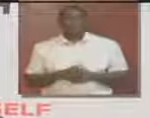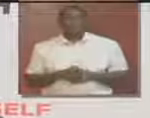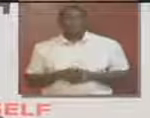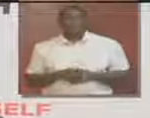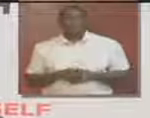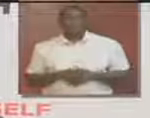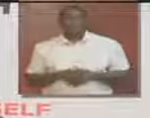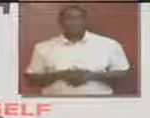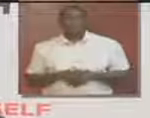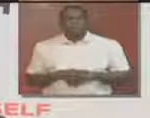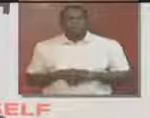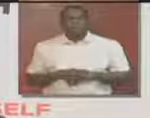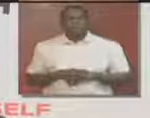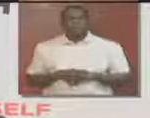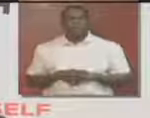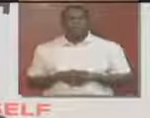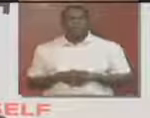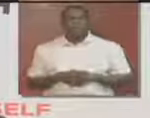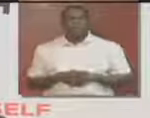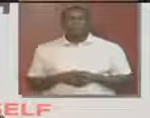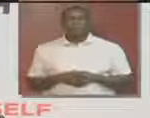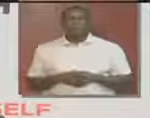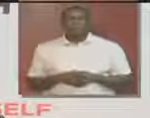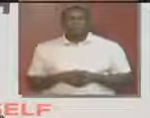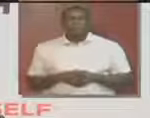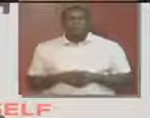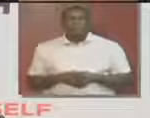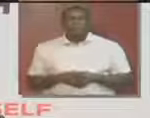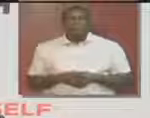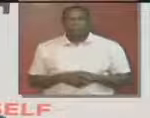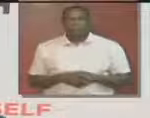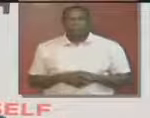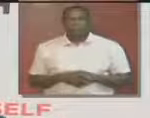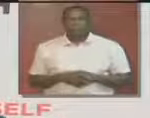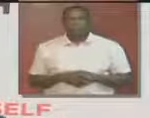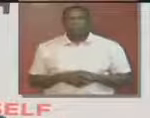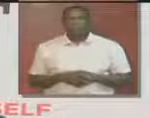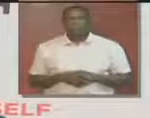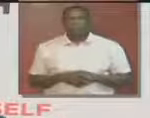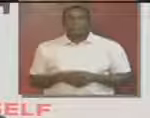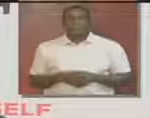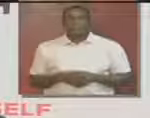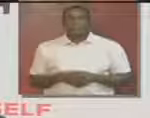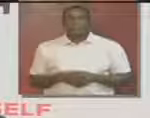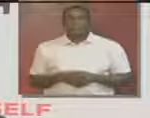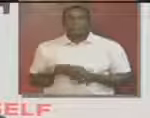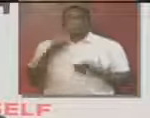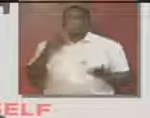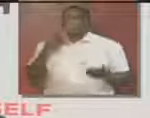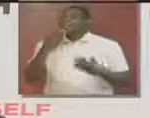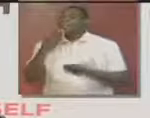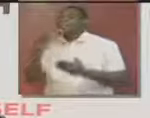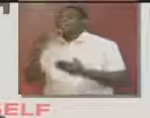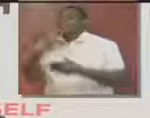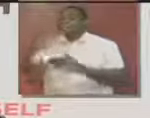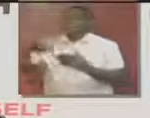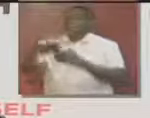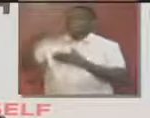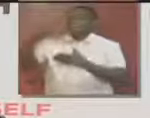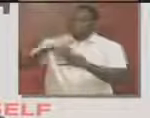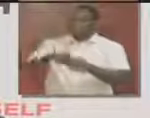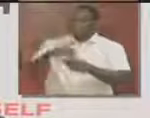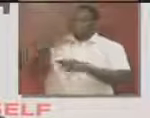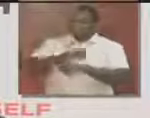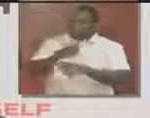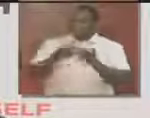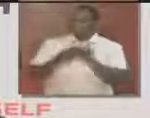have come to the end of today's media conference. Thank you everyone for participating. Today we spoke about various health conditions